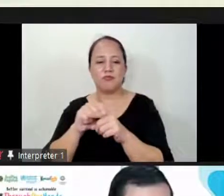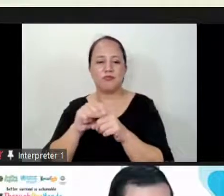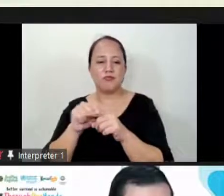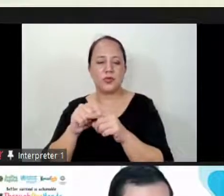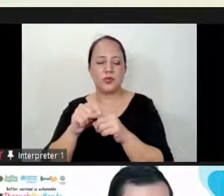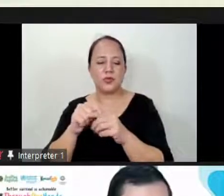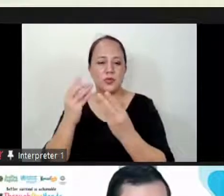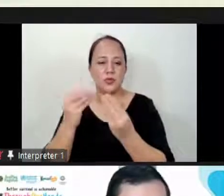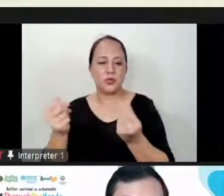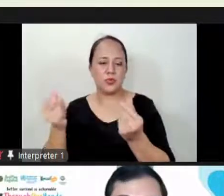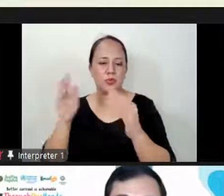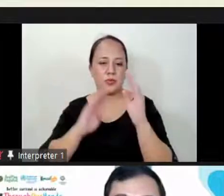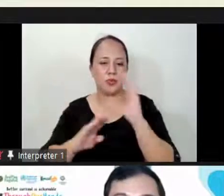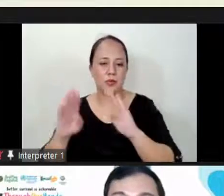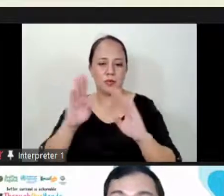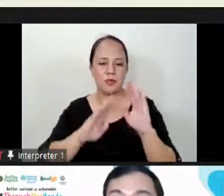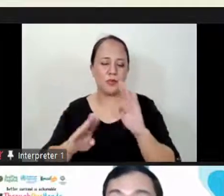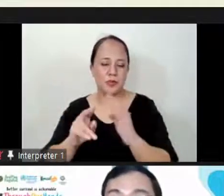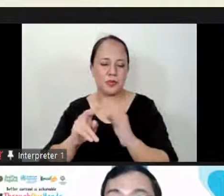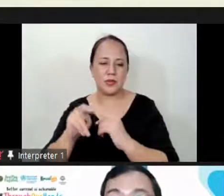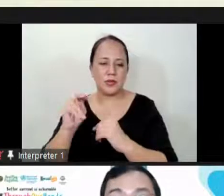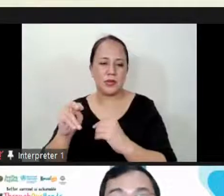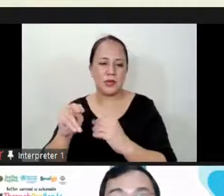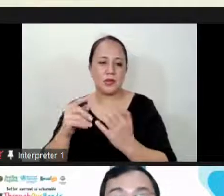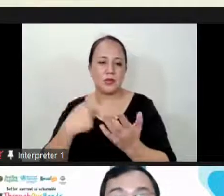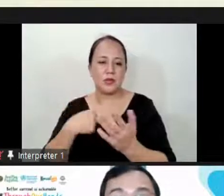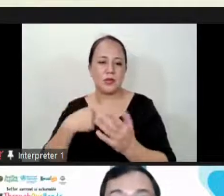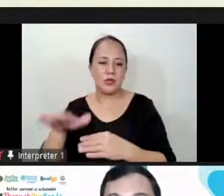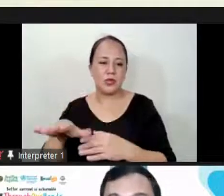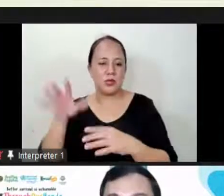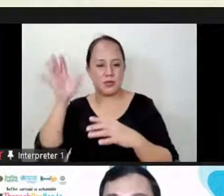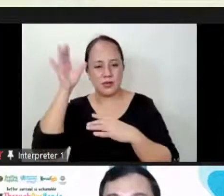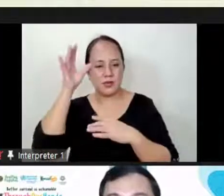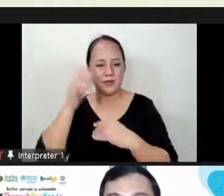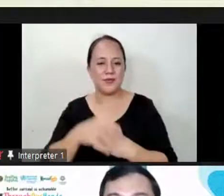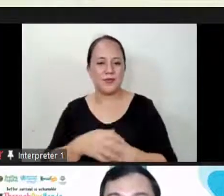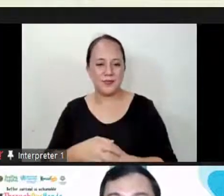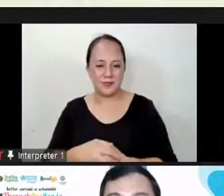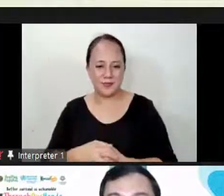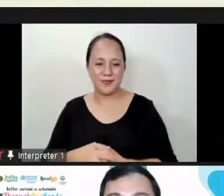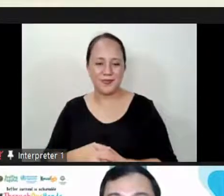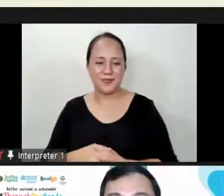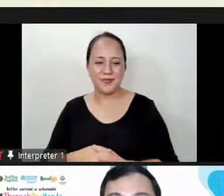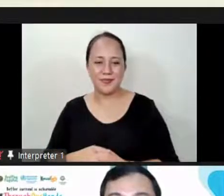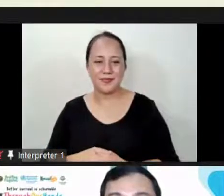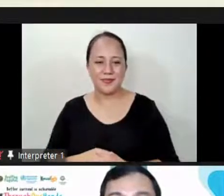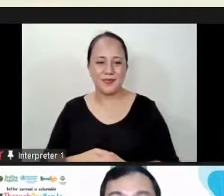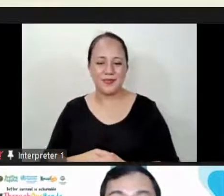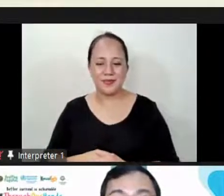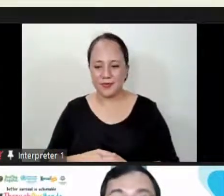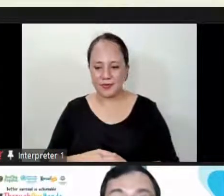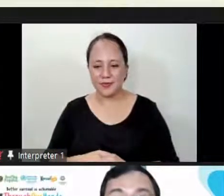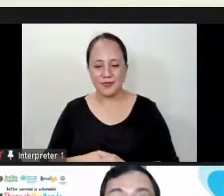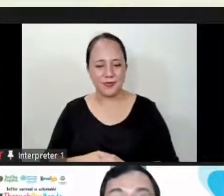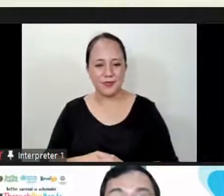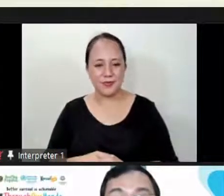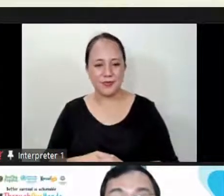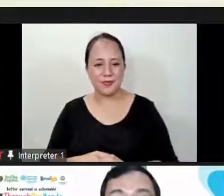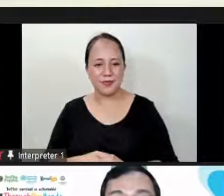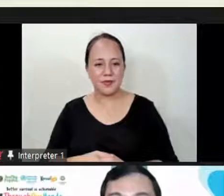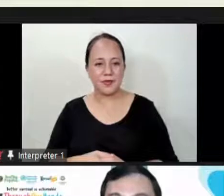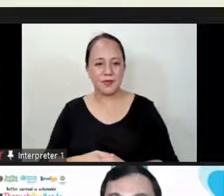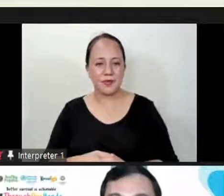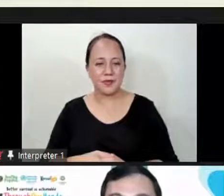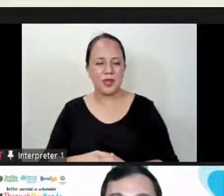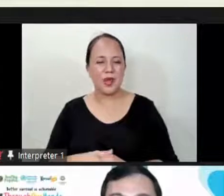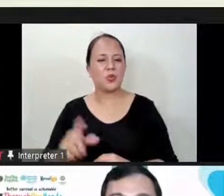gap and address the unmet needs in childhood cancer. What is different